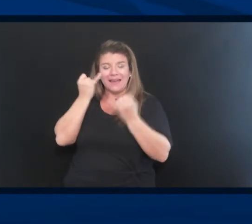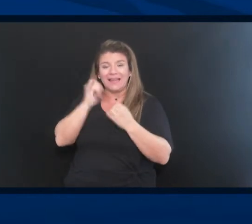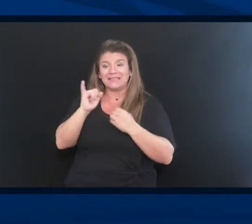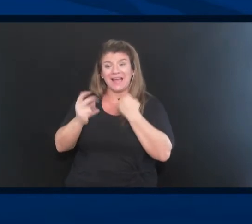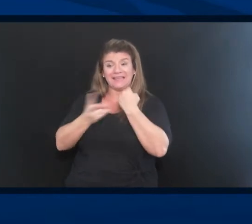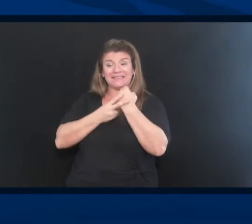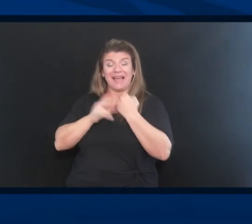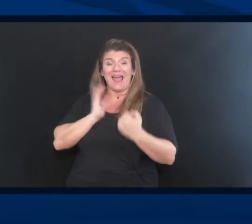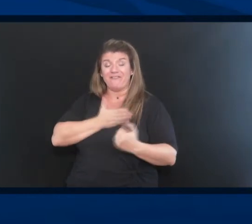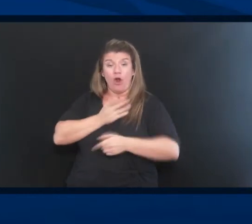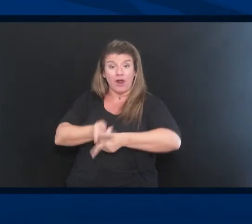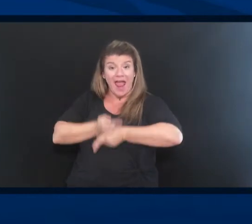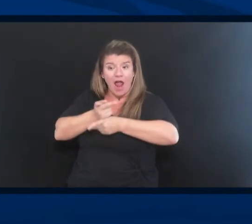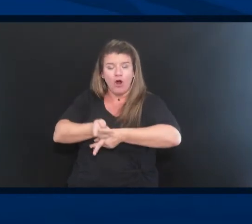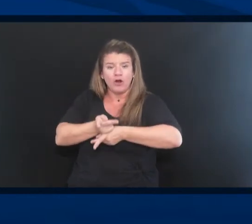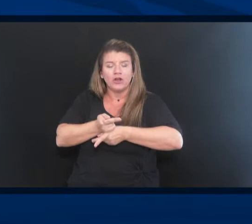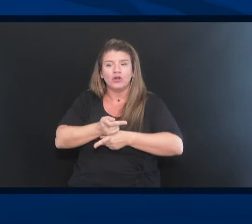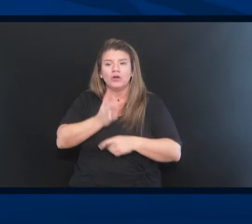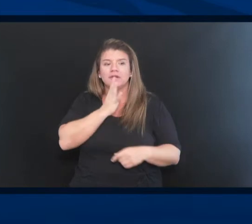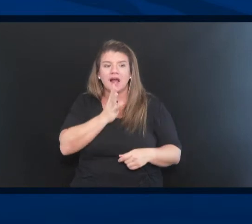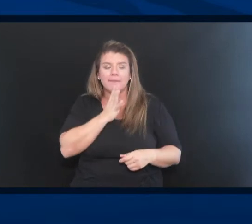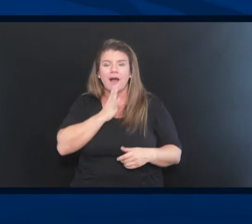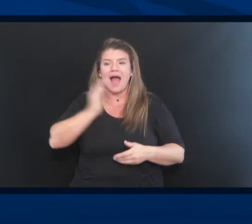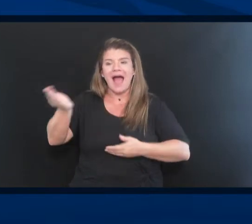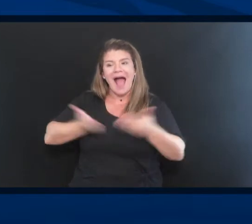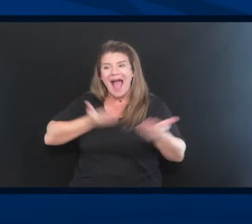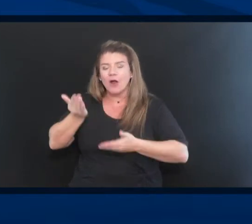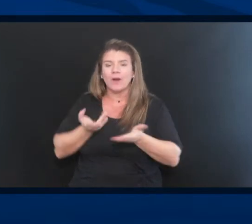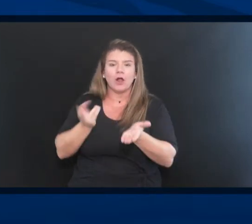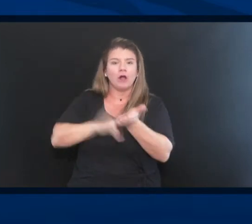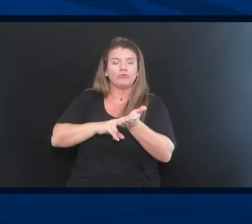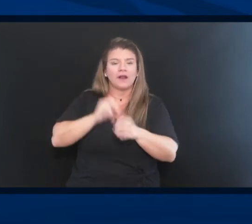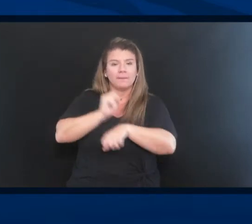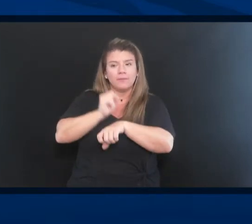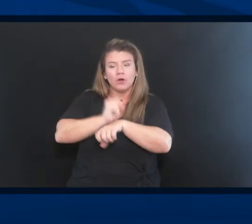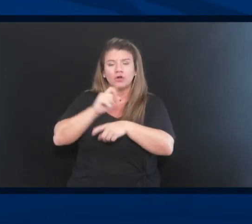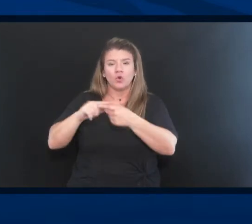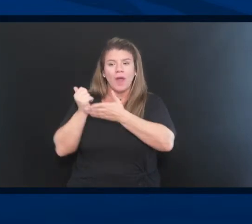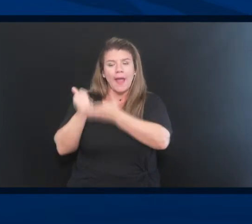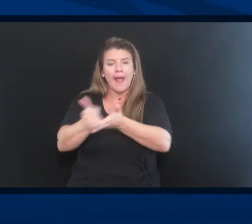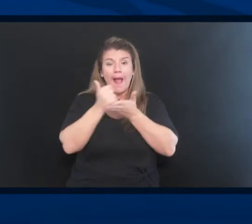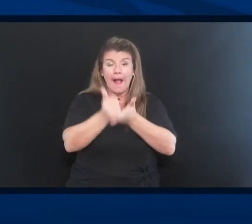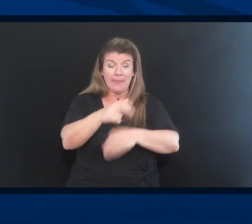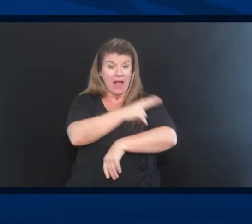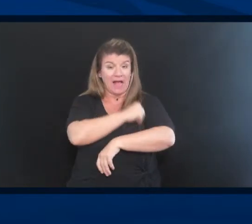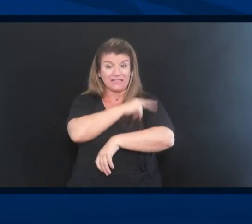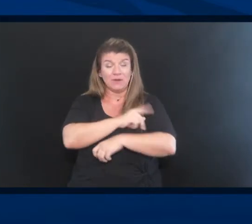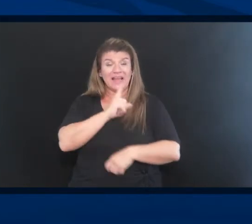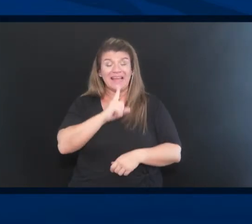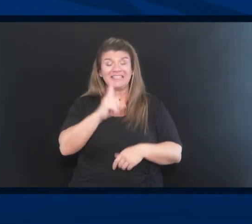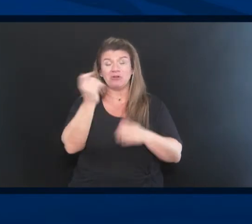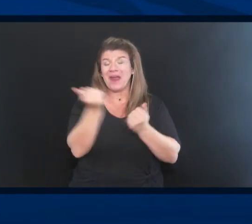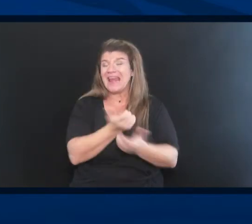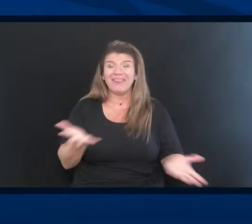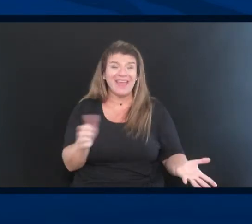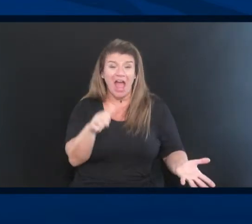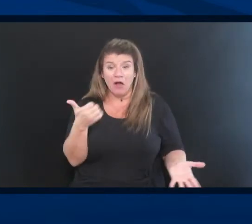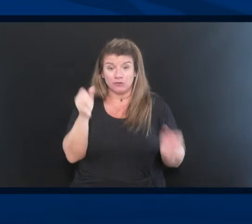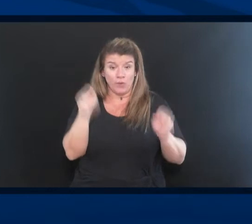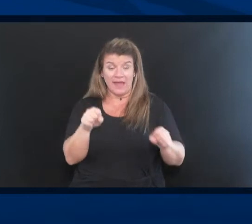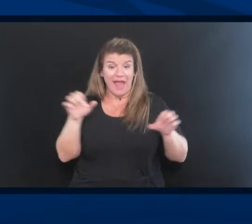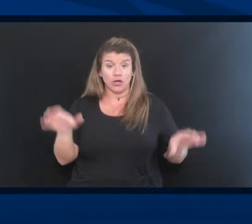and you talk about hiring contract employees to help those hospitals, is there anything else that we can do